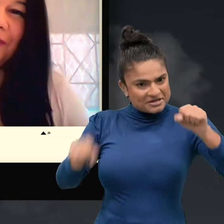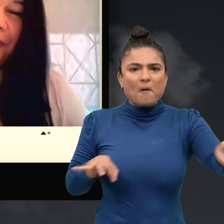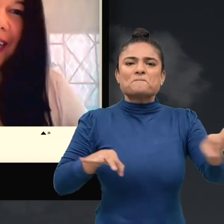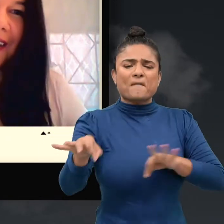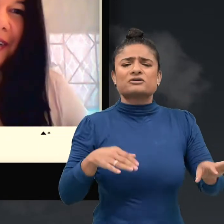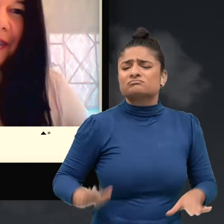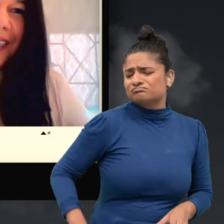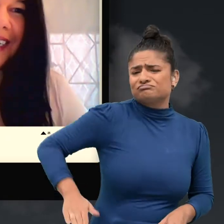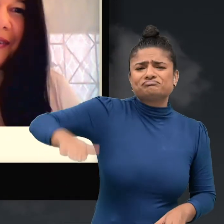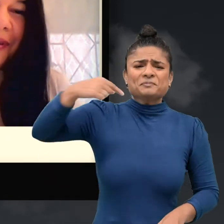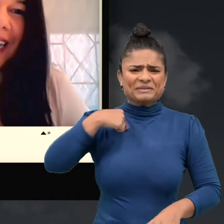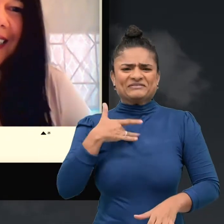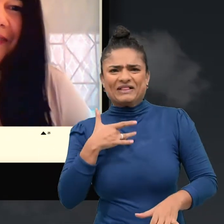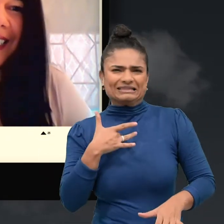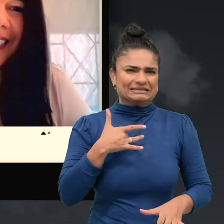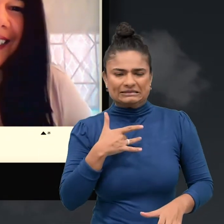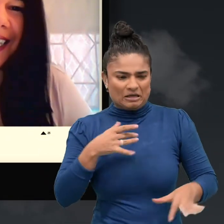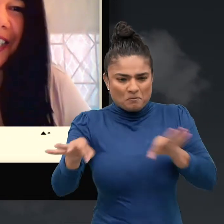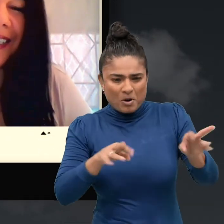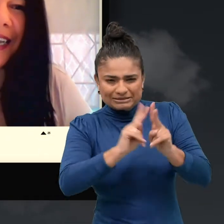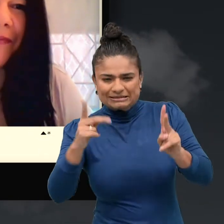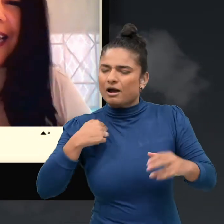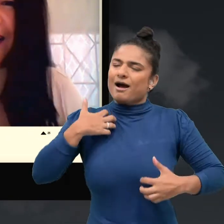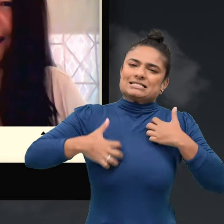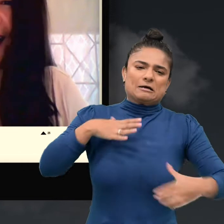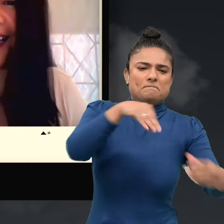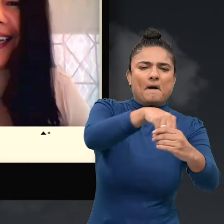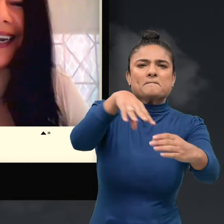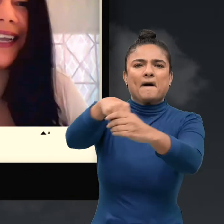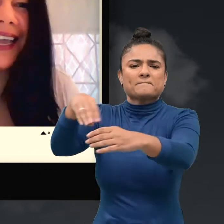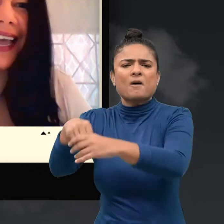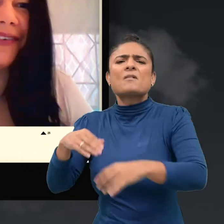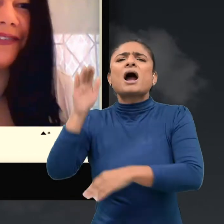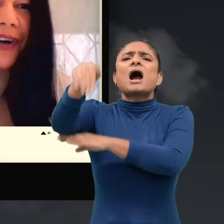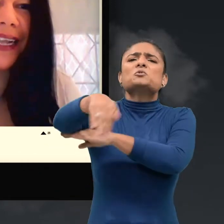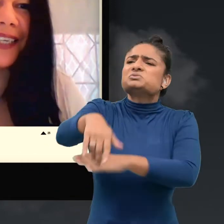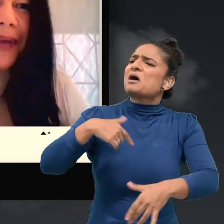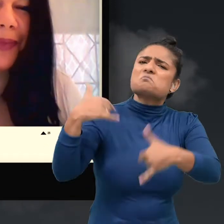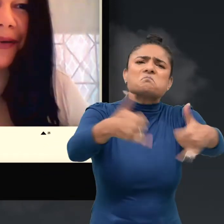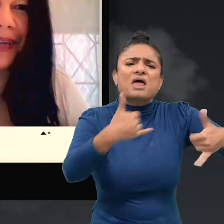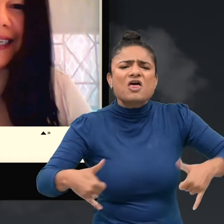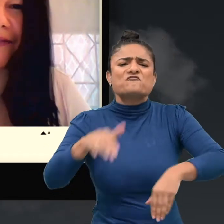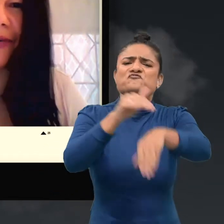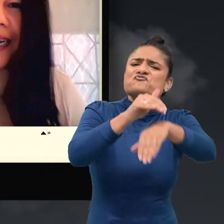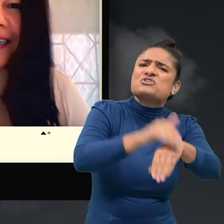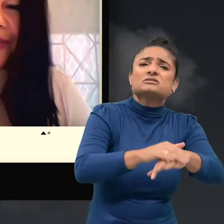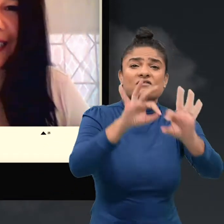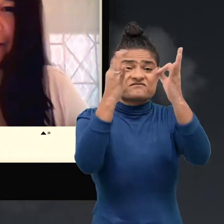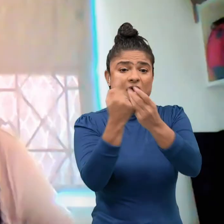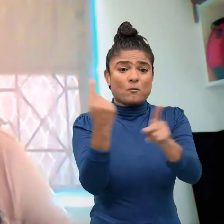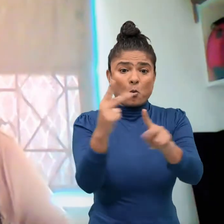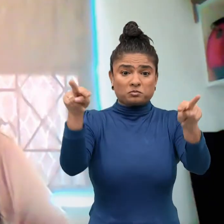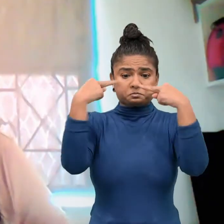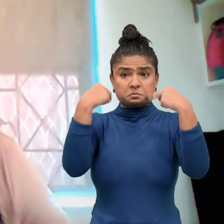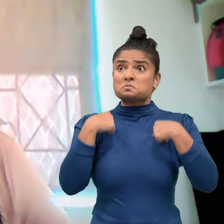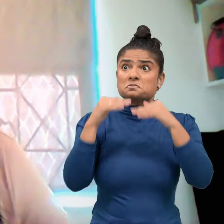was also very included in all activities such as playing outside and having friends. My parents never really treated